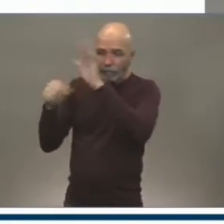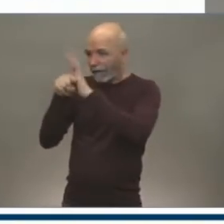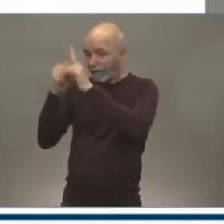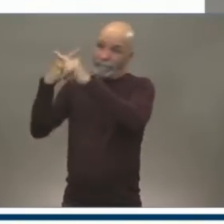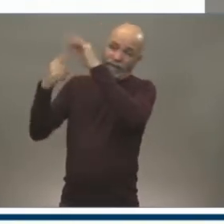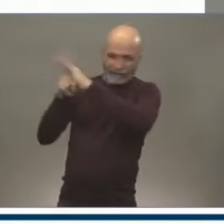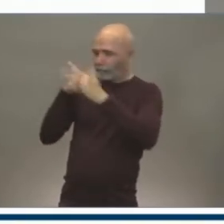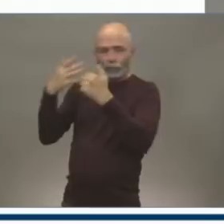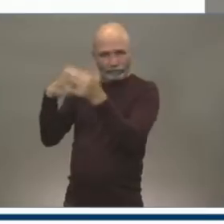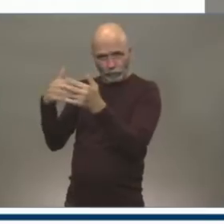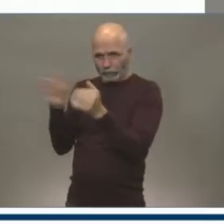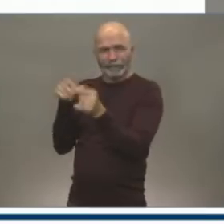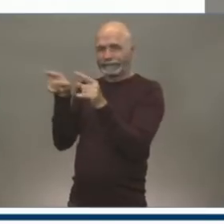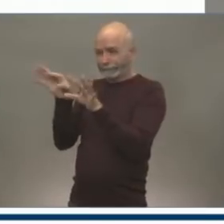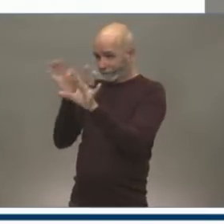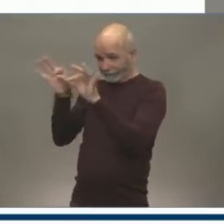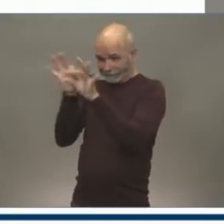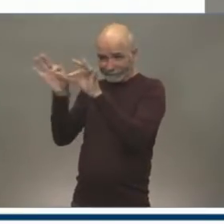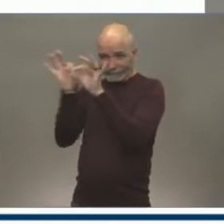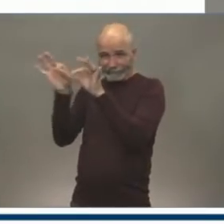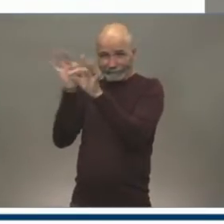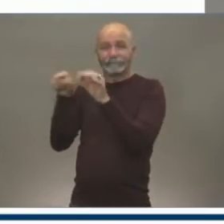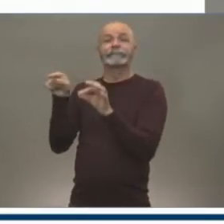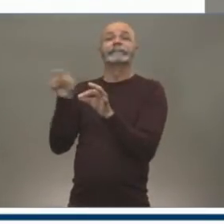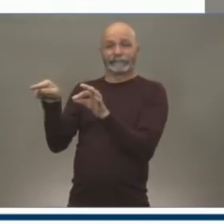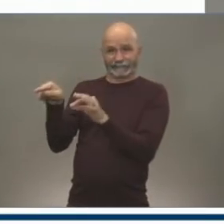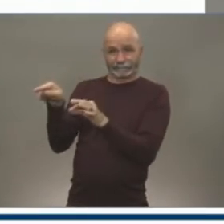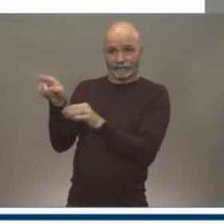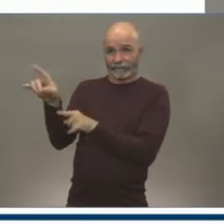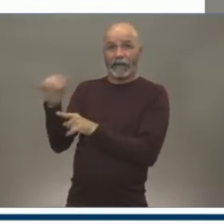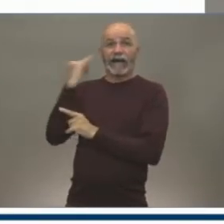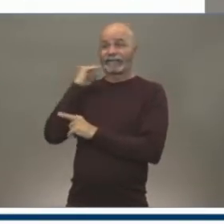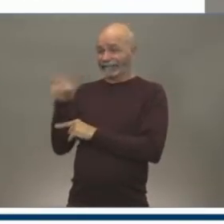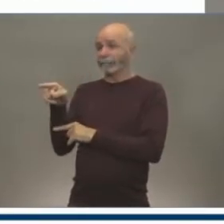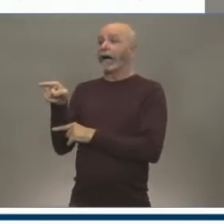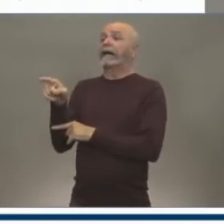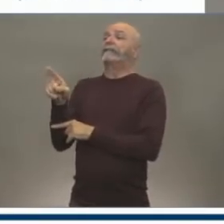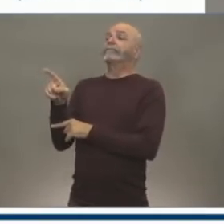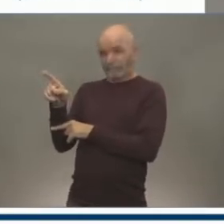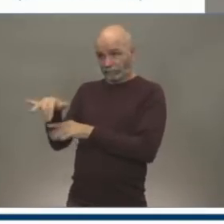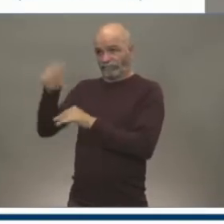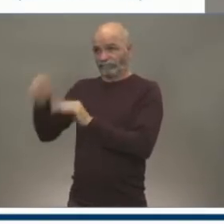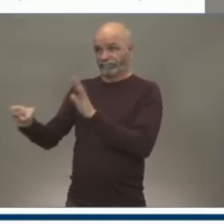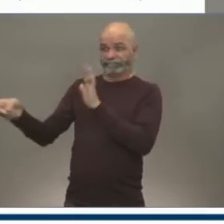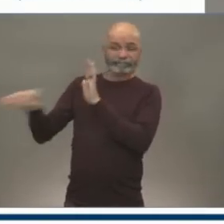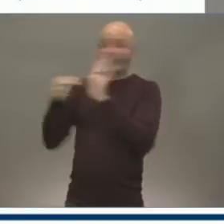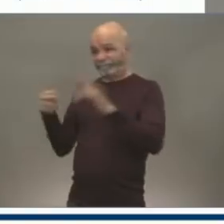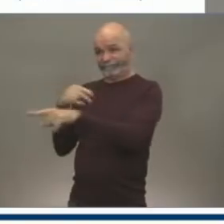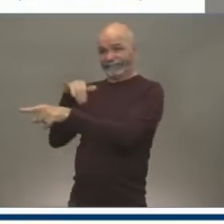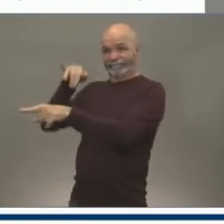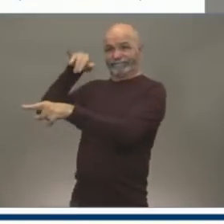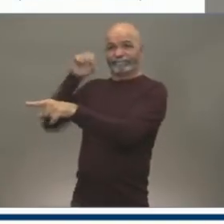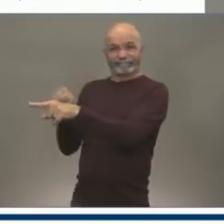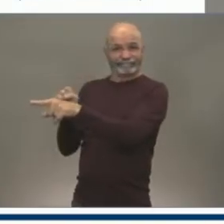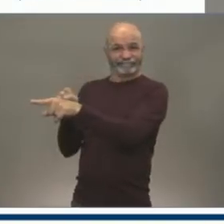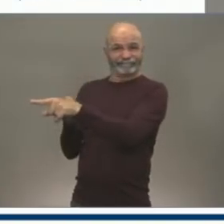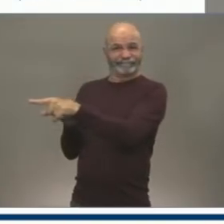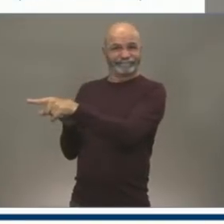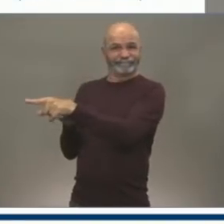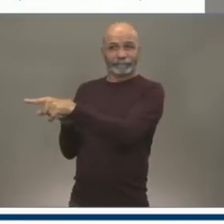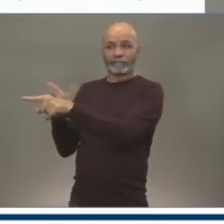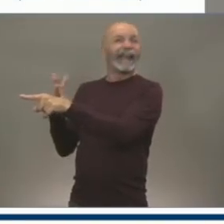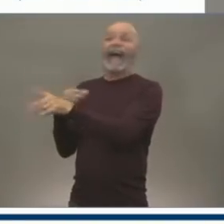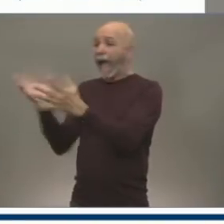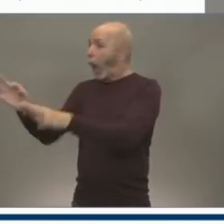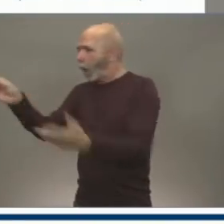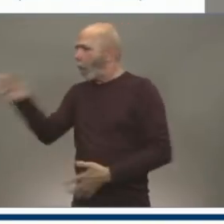more standard approach. But they're less accurate. There is a higher risk of both false negatives and false positive results. So